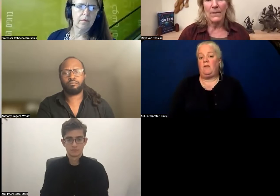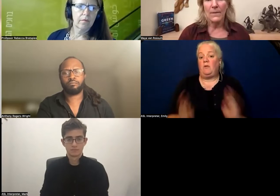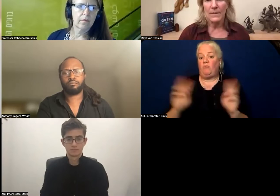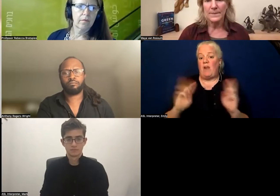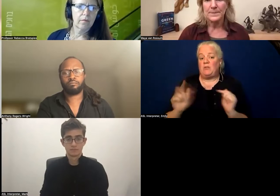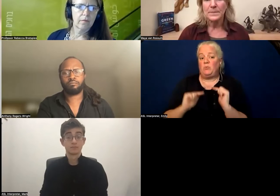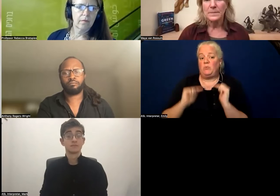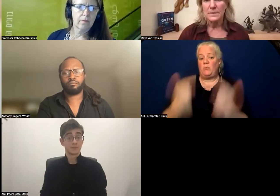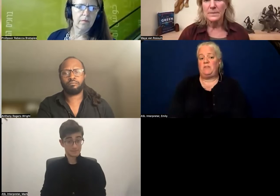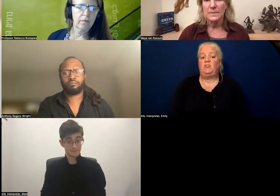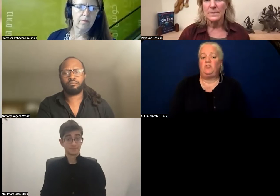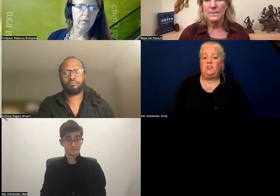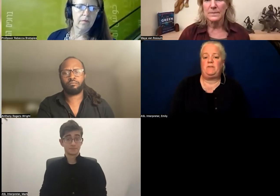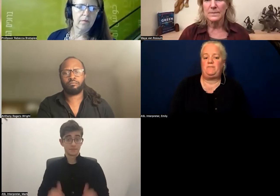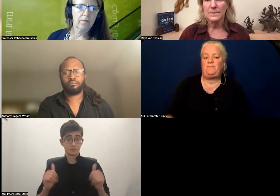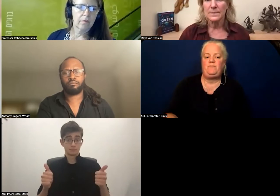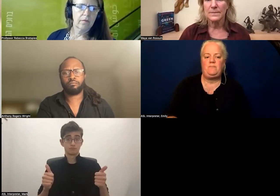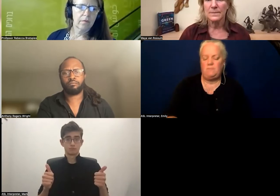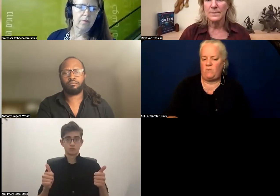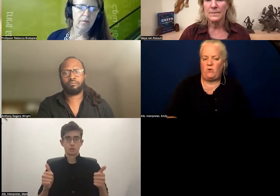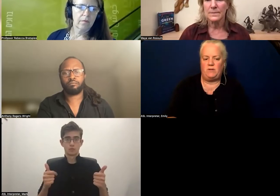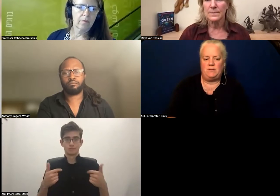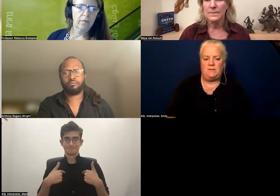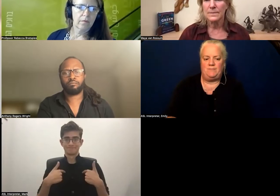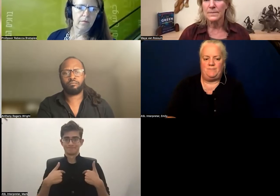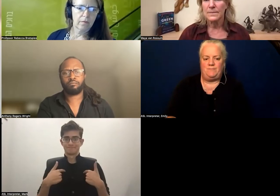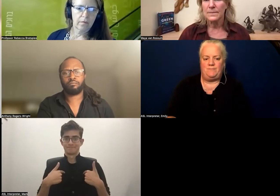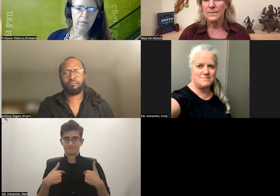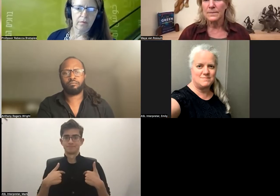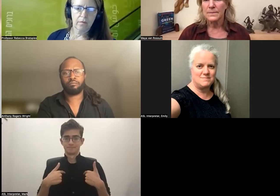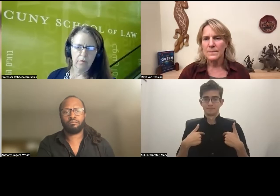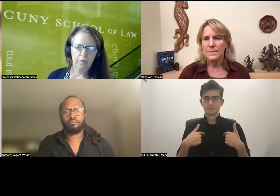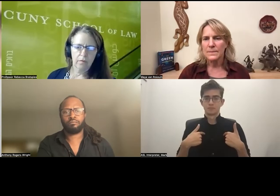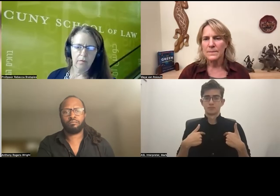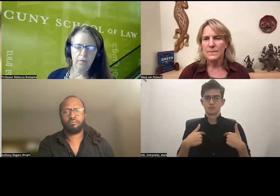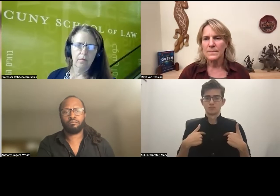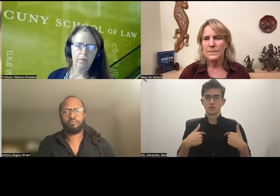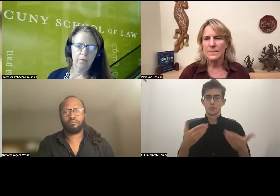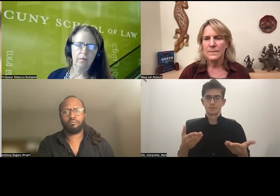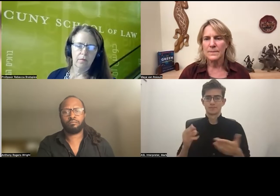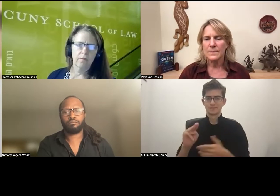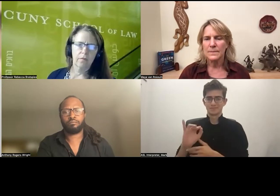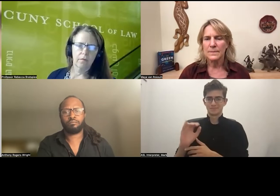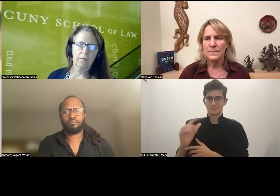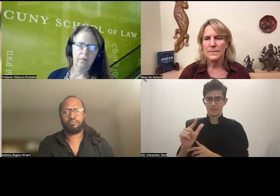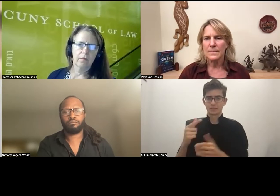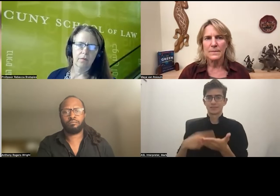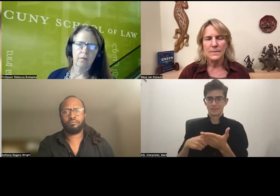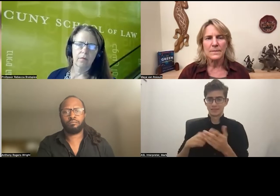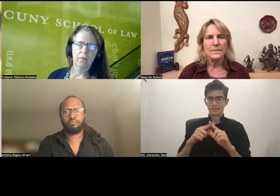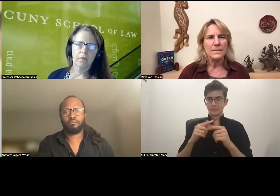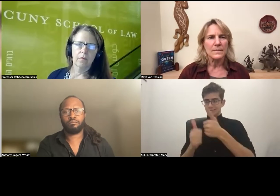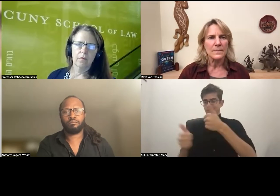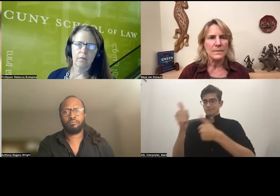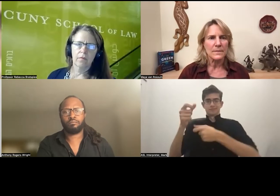something we could talk about the deference that administrative agencies are often given, right, in setting those levels. So Maya, what you're saying is